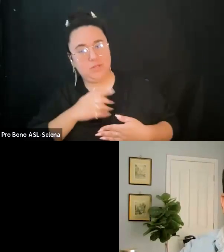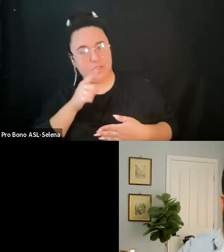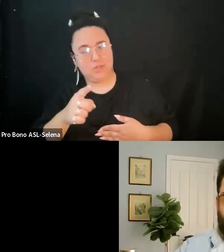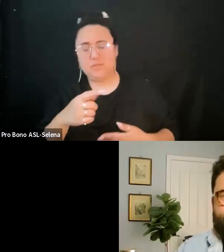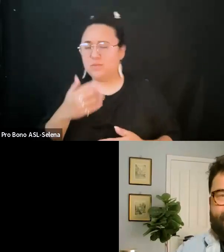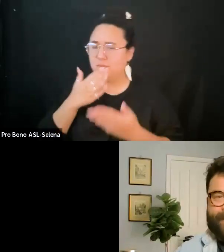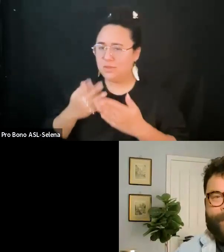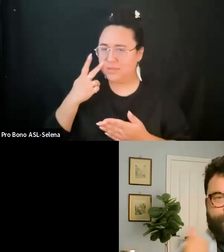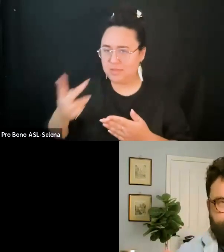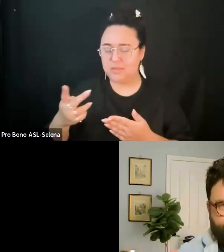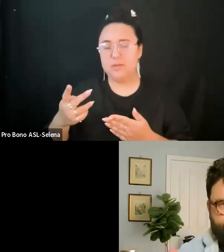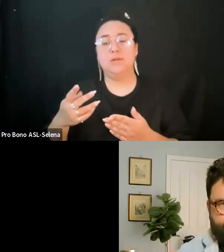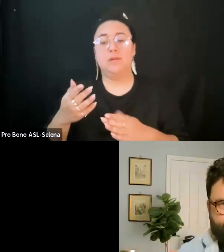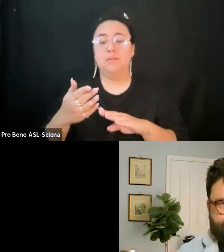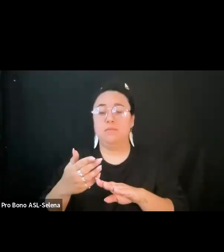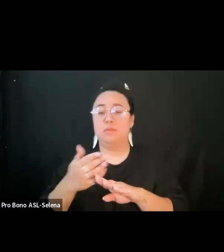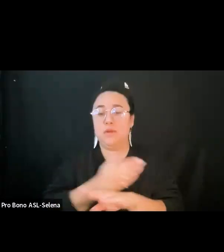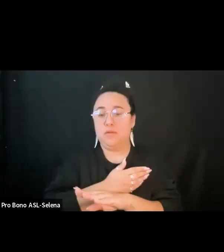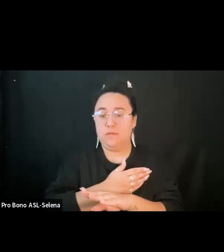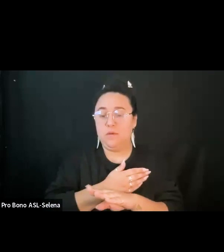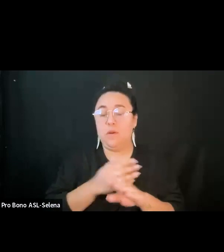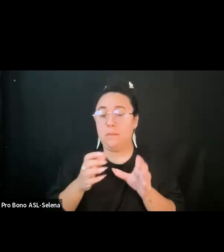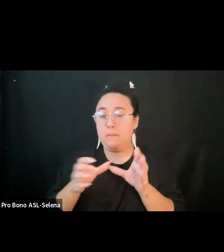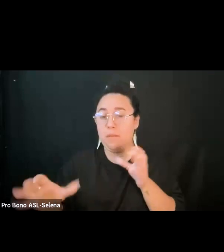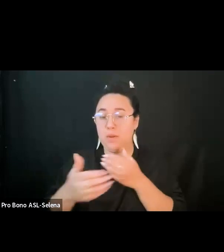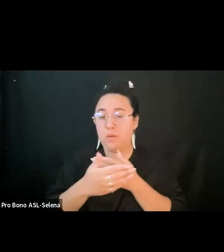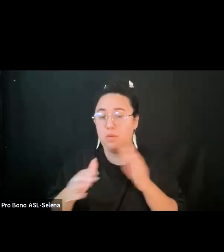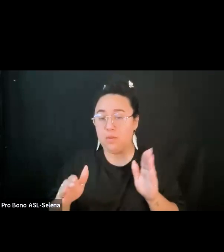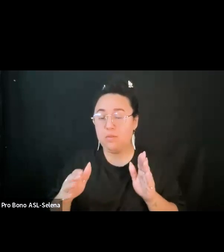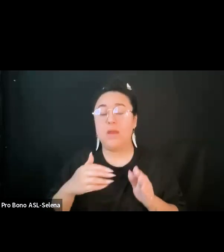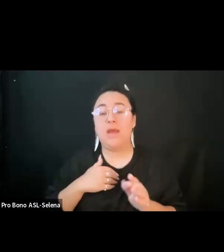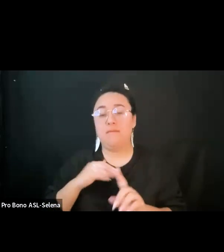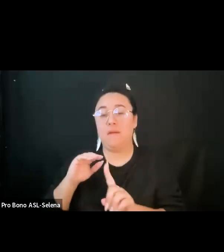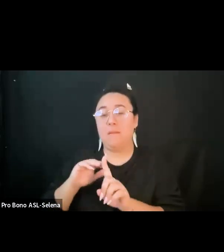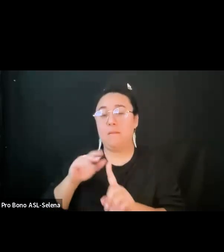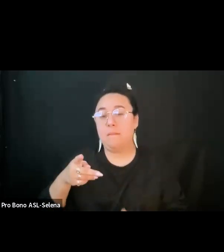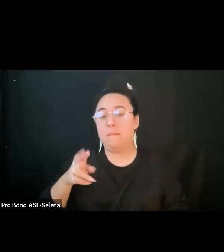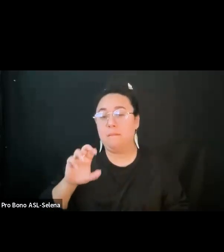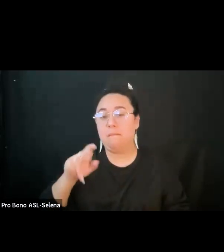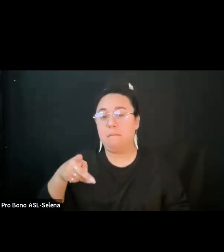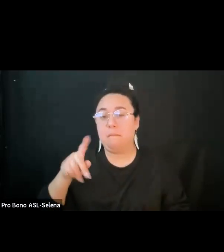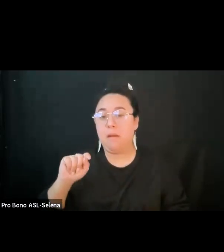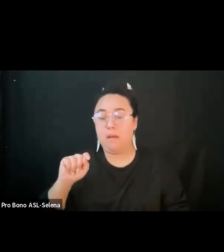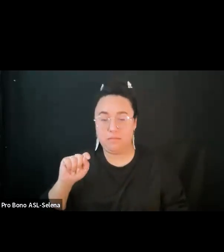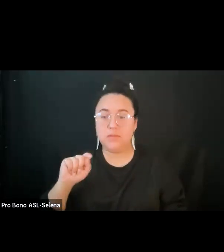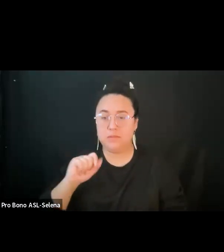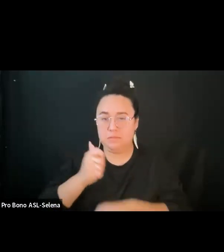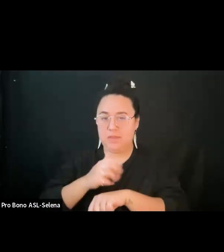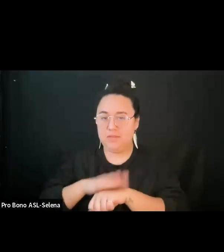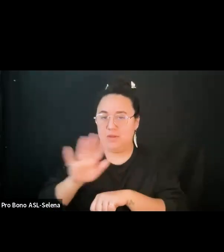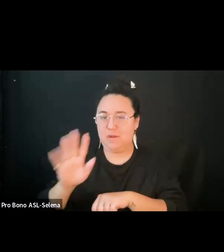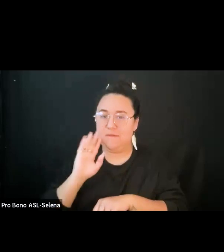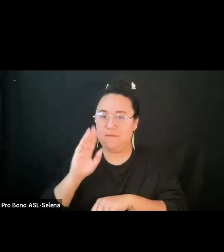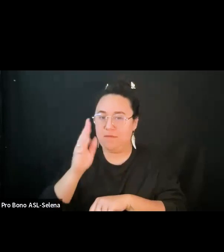see you. All right. So before we go into these breakout rooms, we actually have a prompt based on Danielle's creation. So you'll